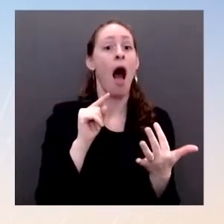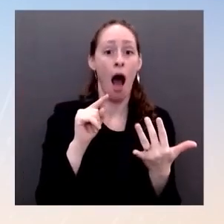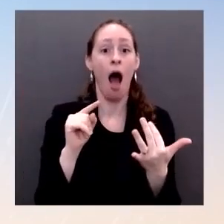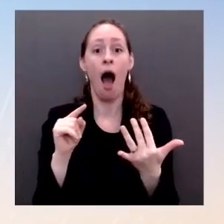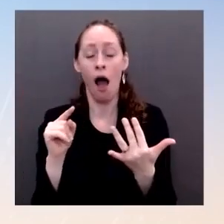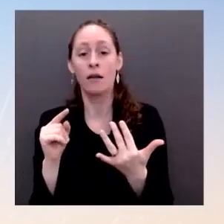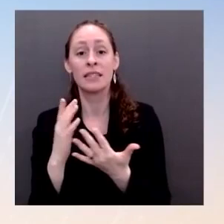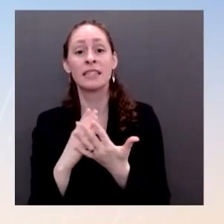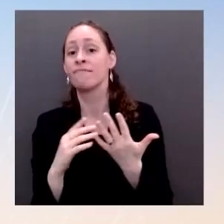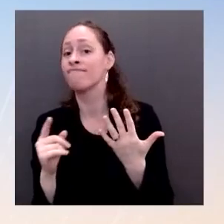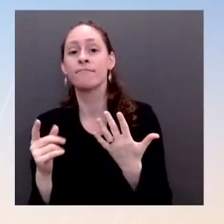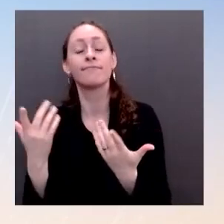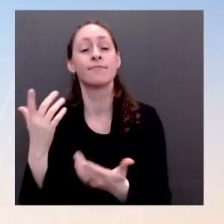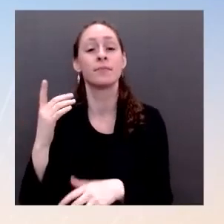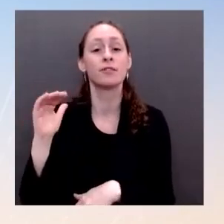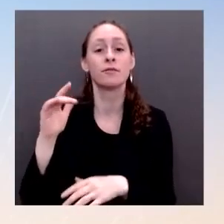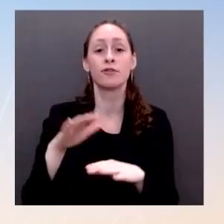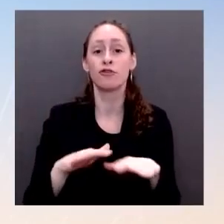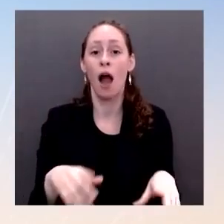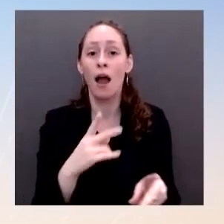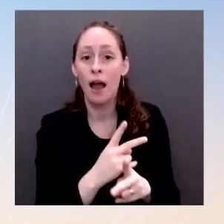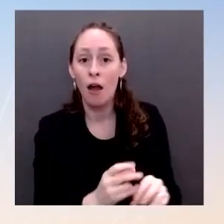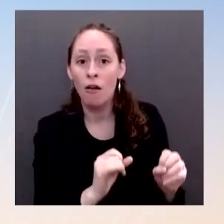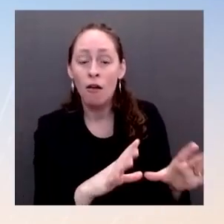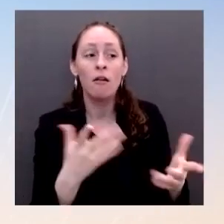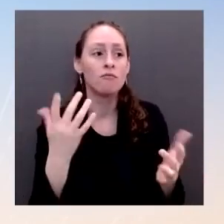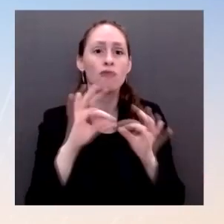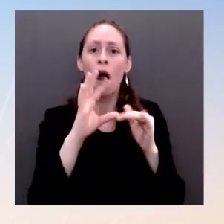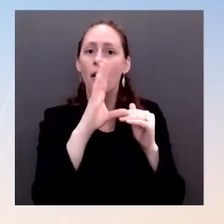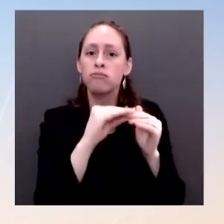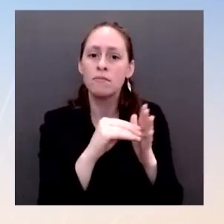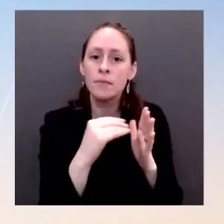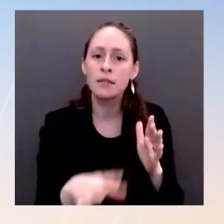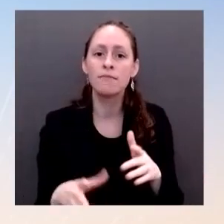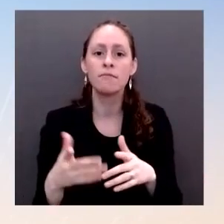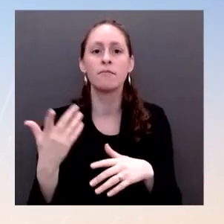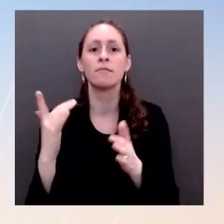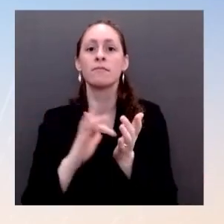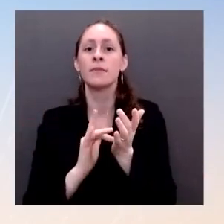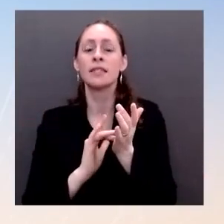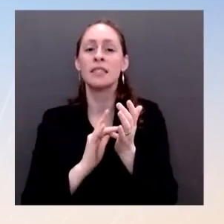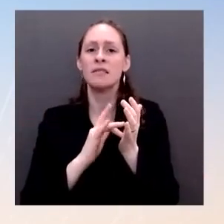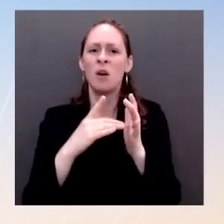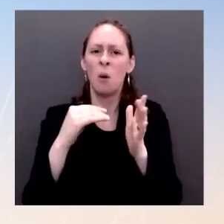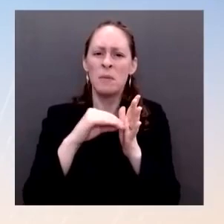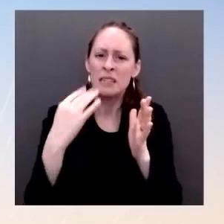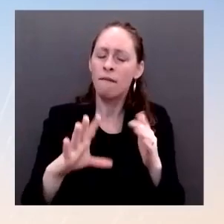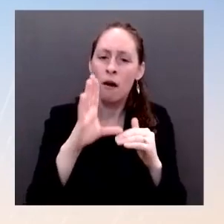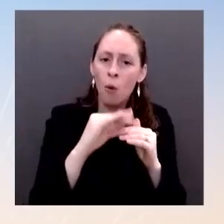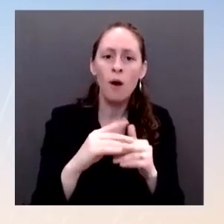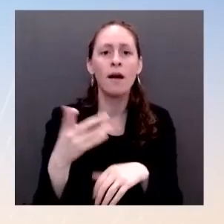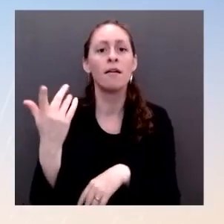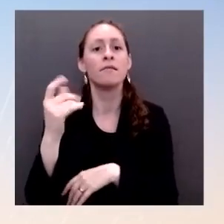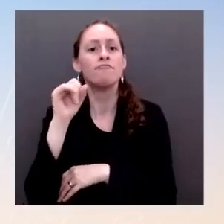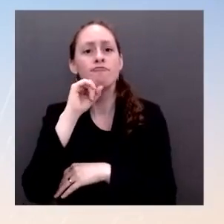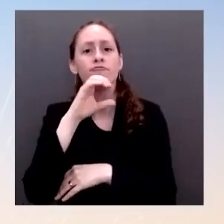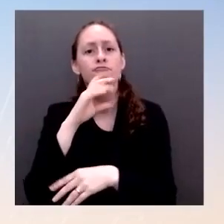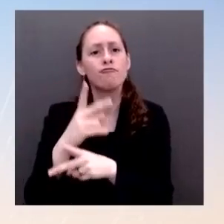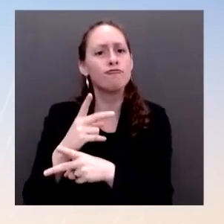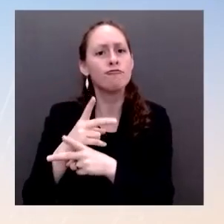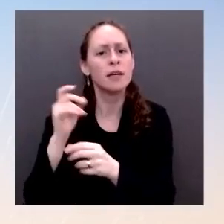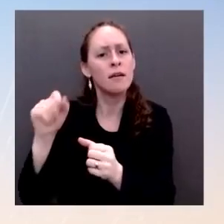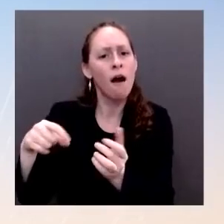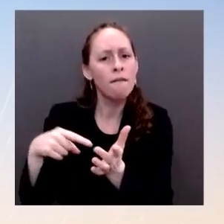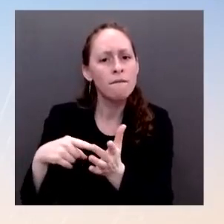of prescription drugs, lowering the cost of elder care, making sure the wealthiest Americans and companies have to pay more, and